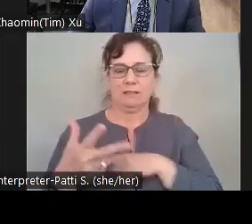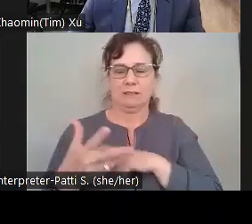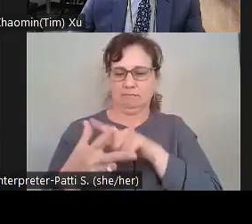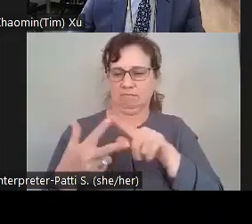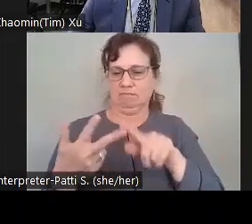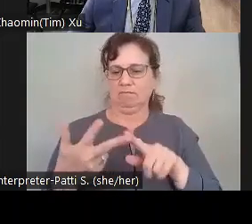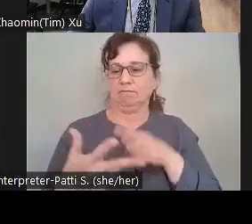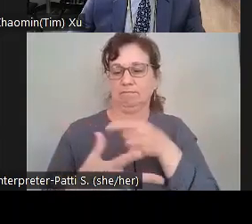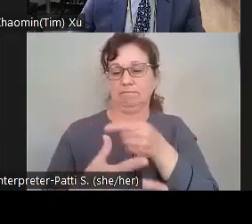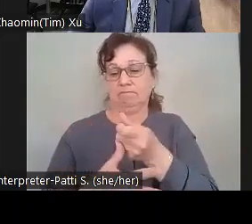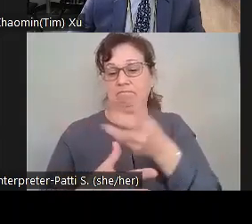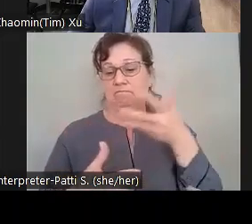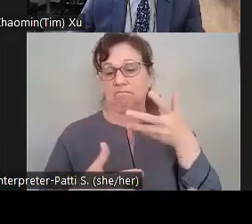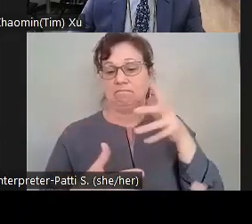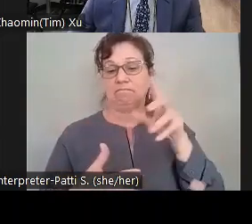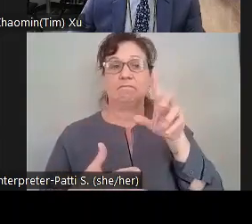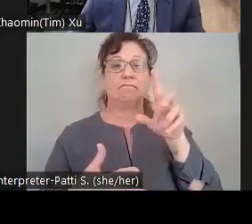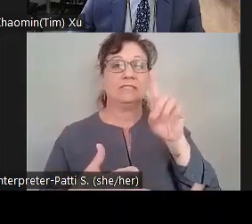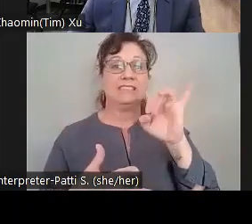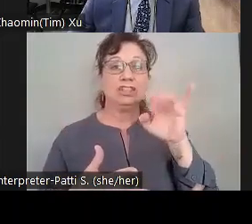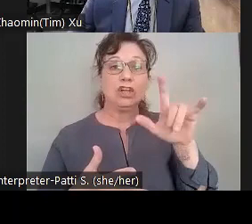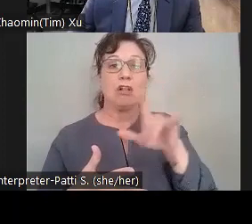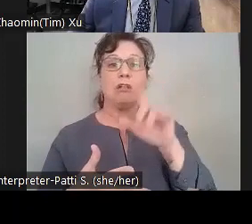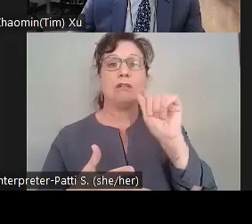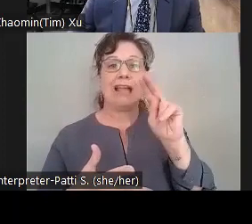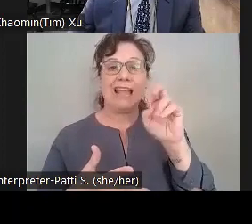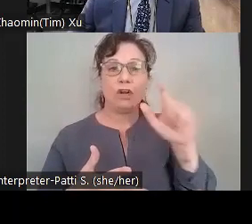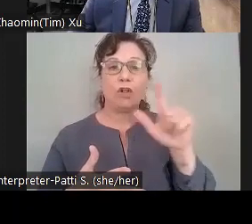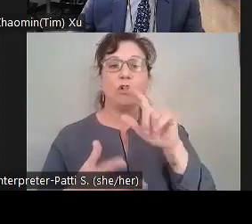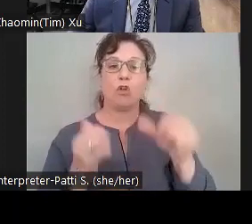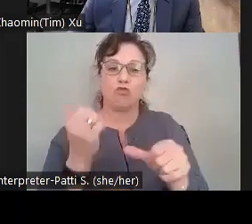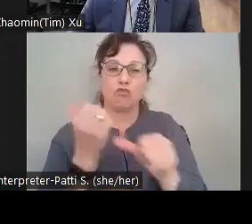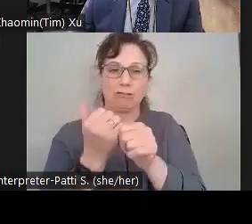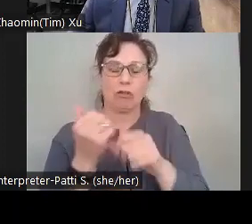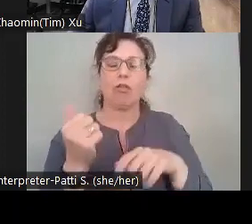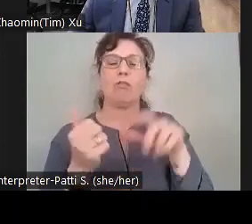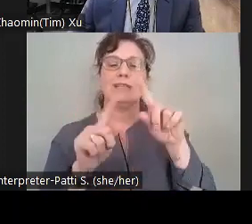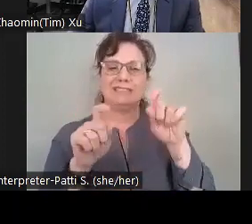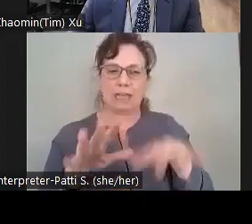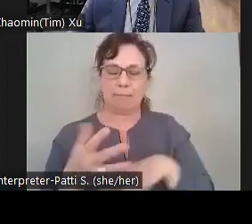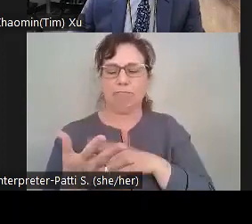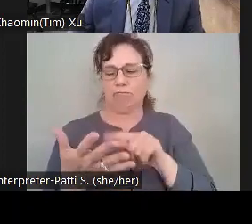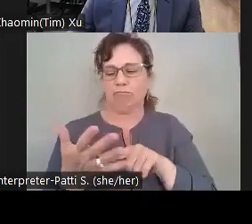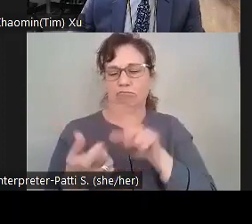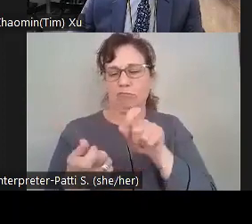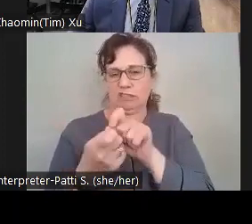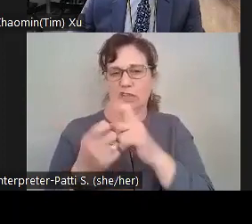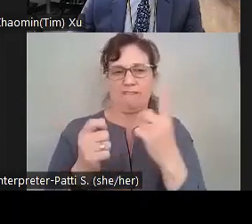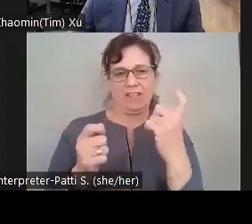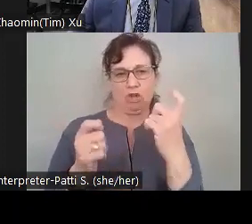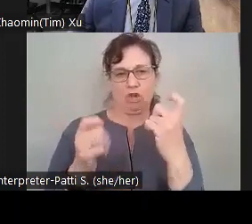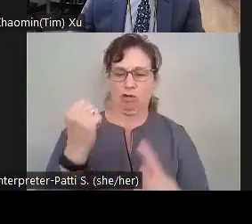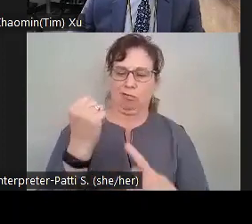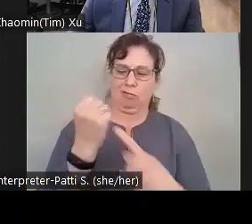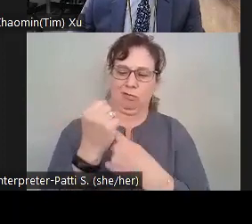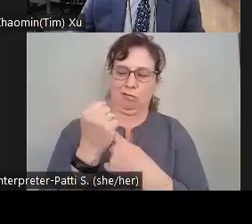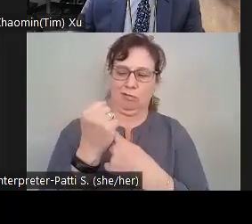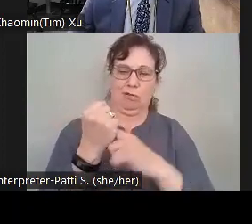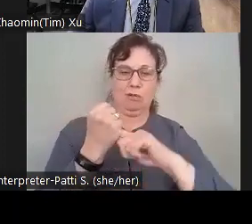So what's a digital anal rectal exam? It's exactly what it sounds like. It's a finger exam of the anal